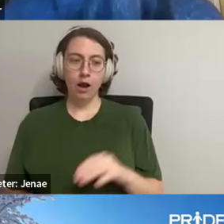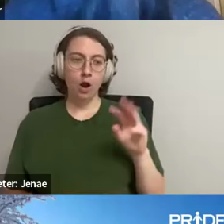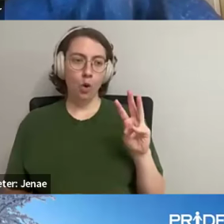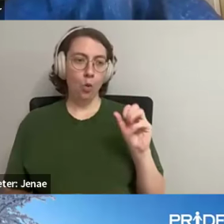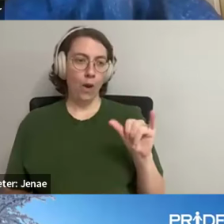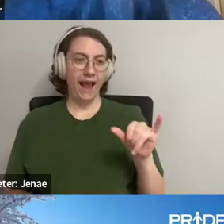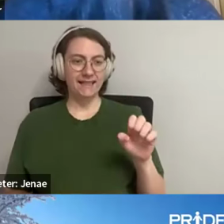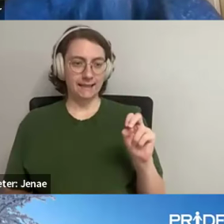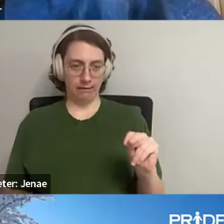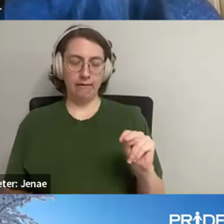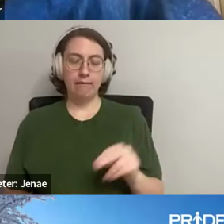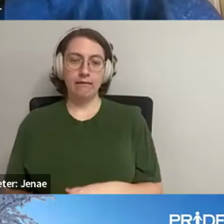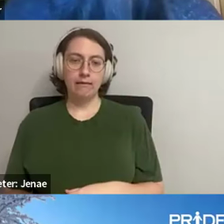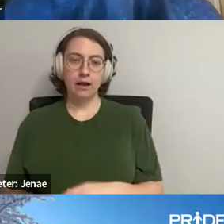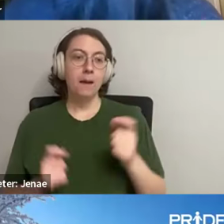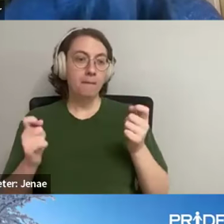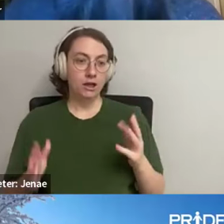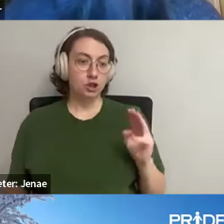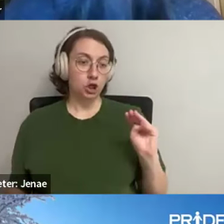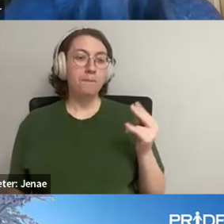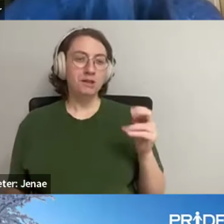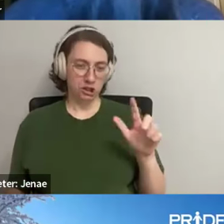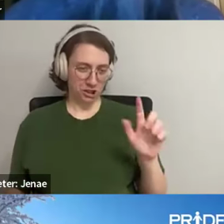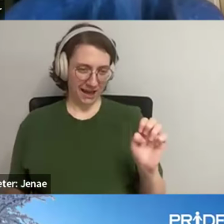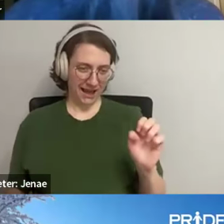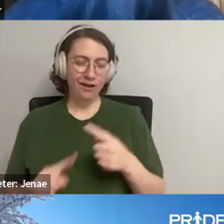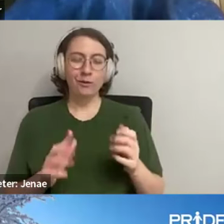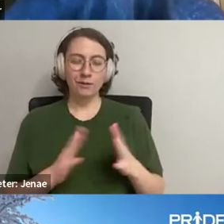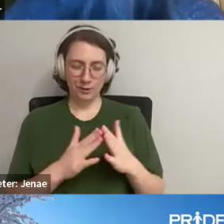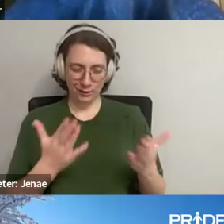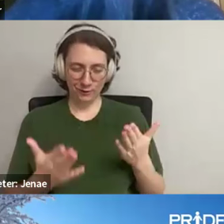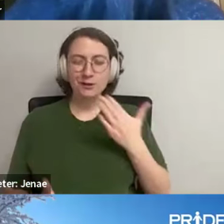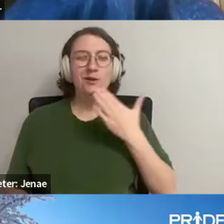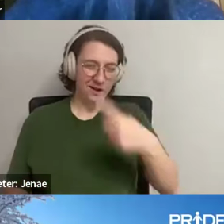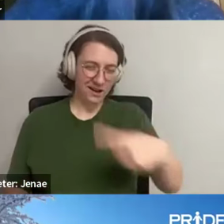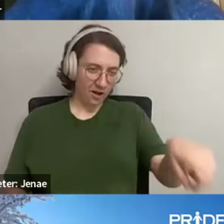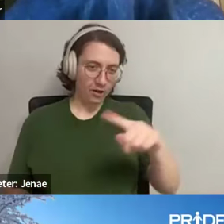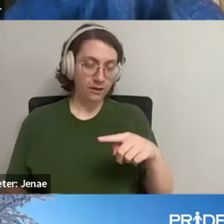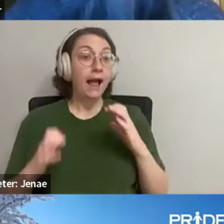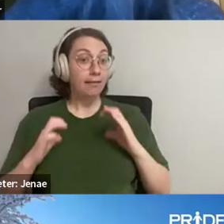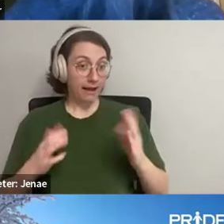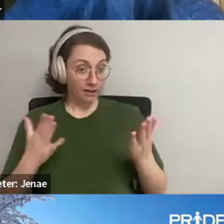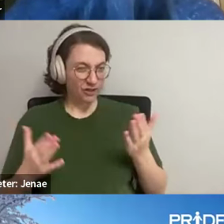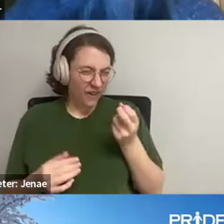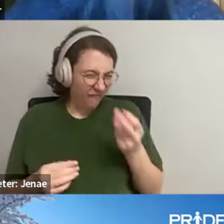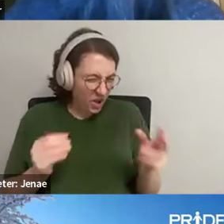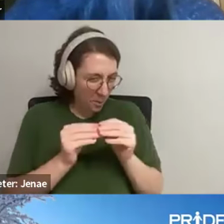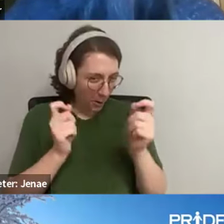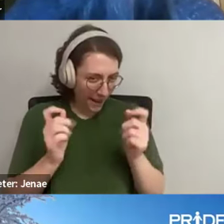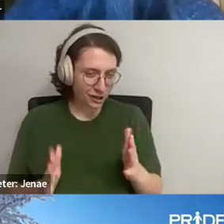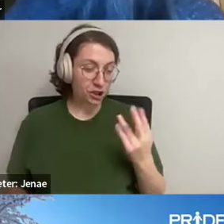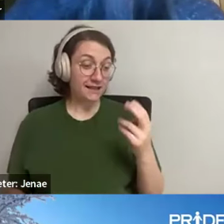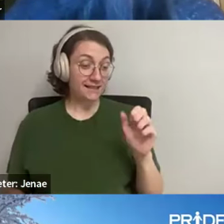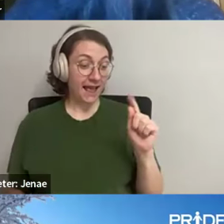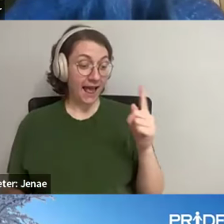Wason, our manager, Michelle, from community services. Good morning, guys. From client services, we've got a couple more managers on. We've got